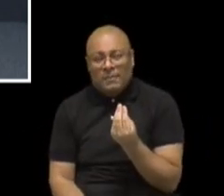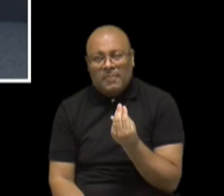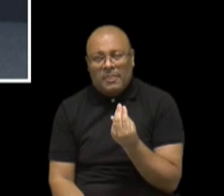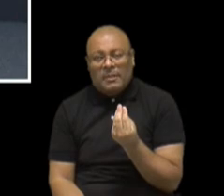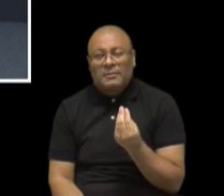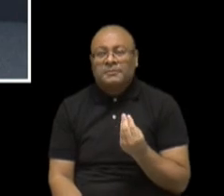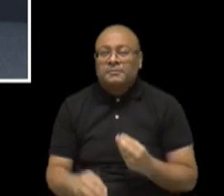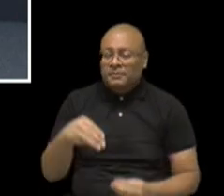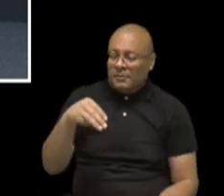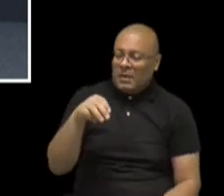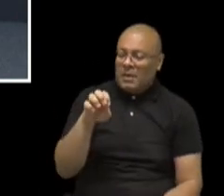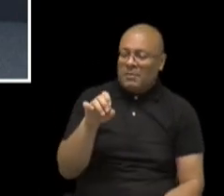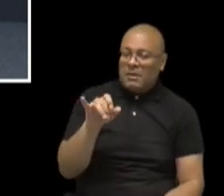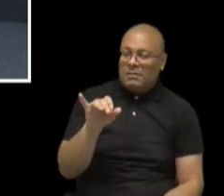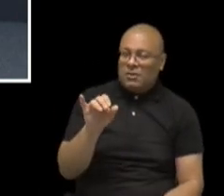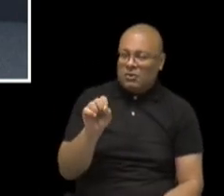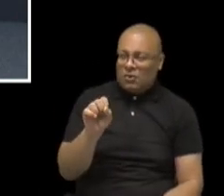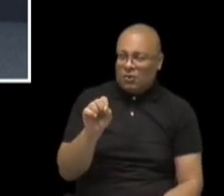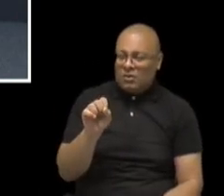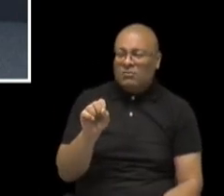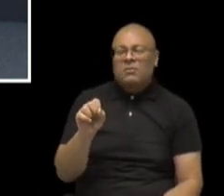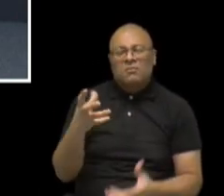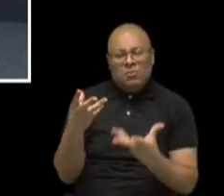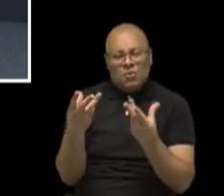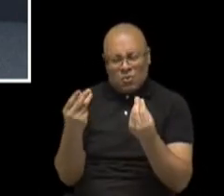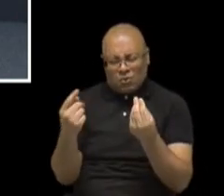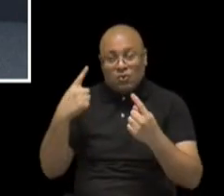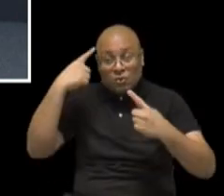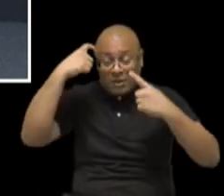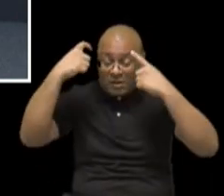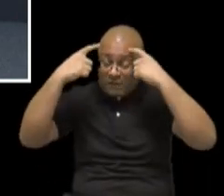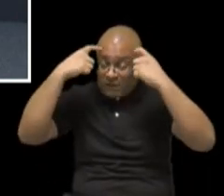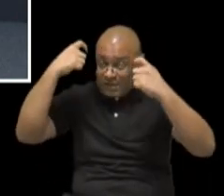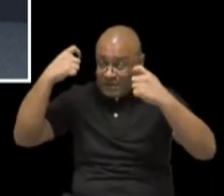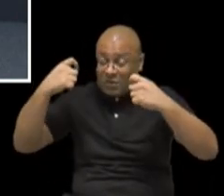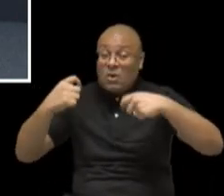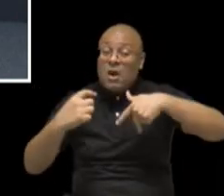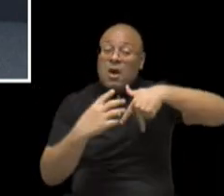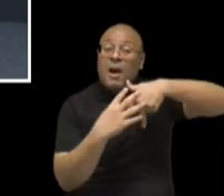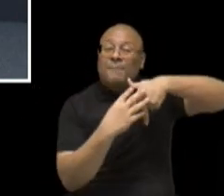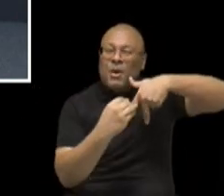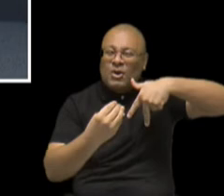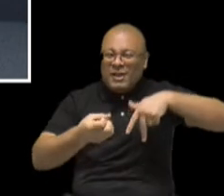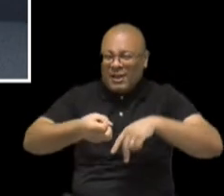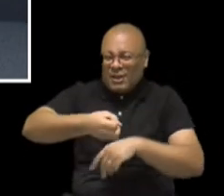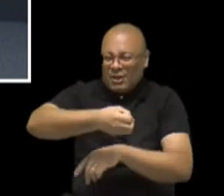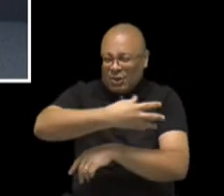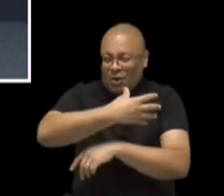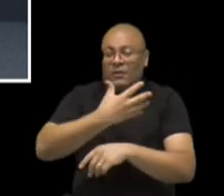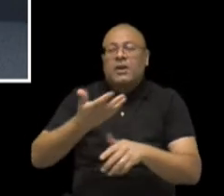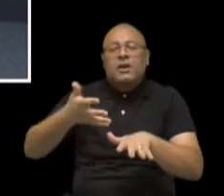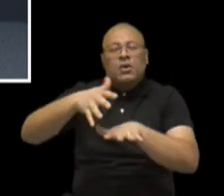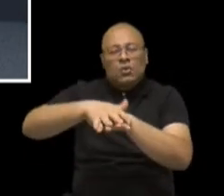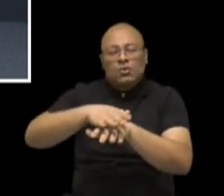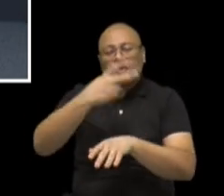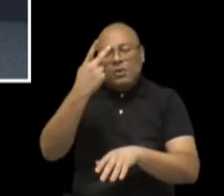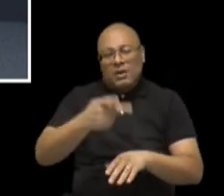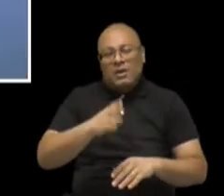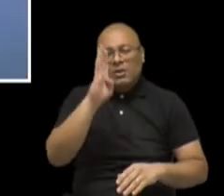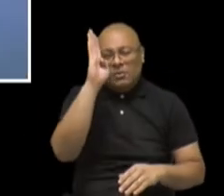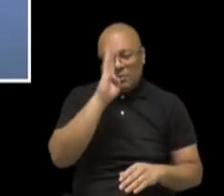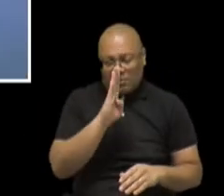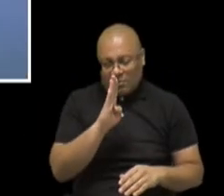MMissoni is also about innovation. There was this collection with A Way to Mars, which includes a Brazilian. Mm-hmm. So Alfredo